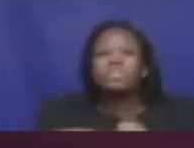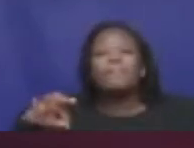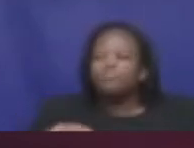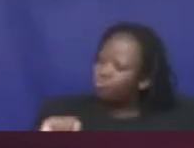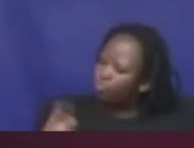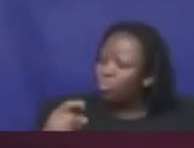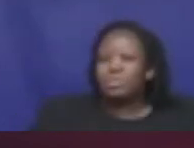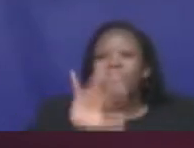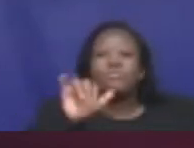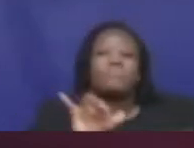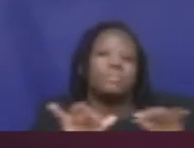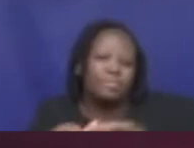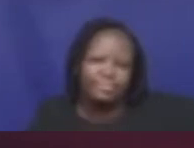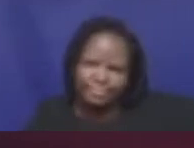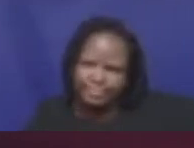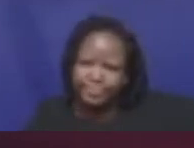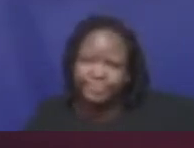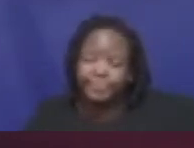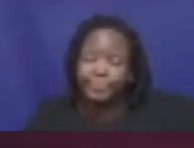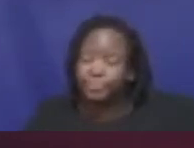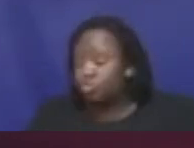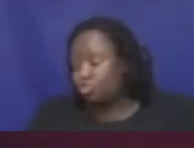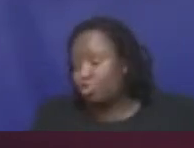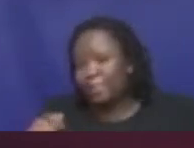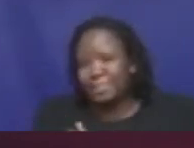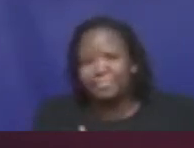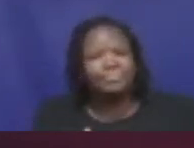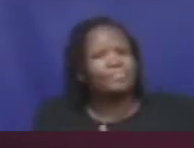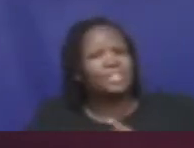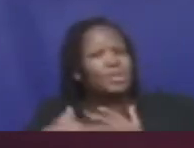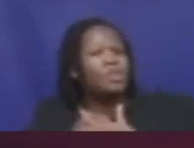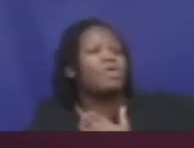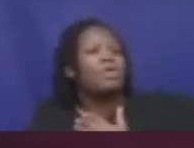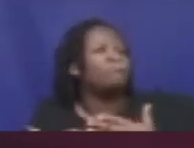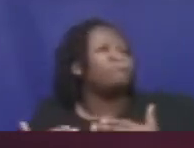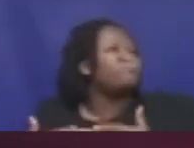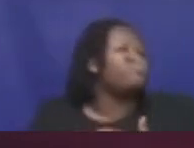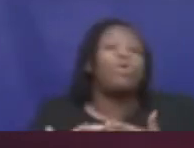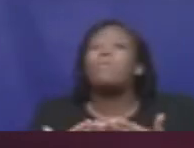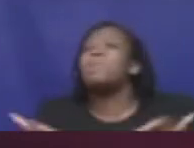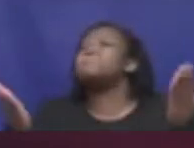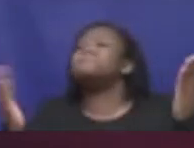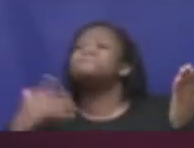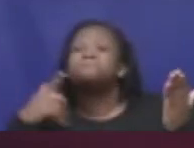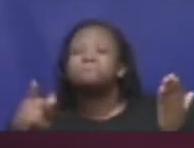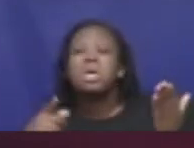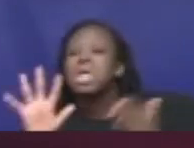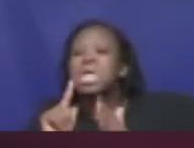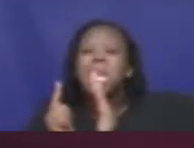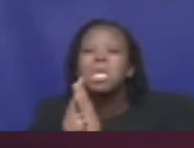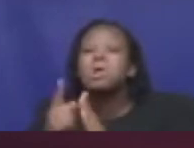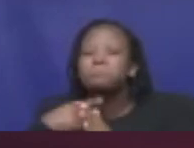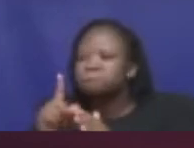South Africans. House Chair, our country has been an open goal for illegal immigration, smuggling, and human